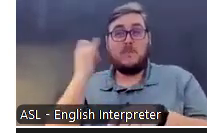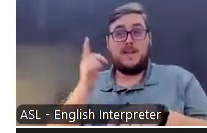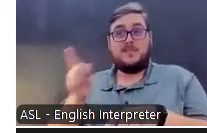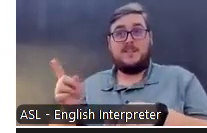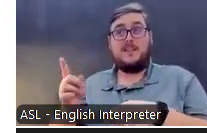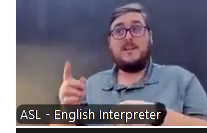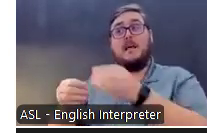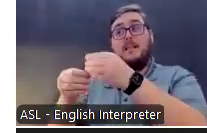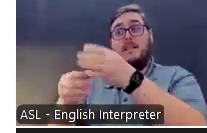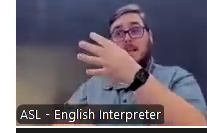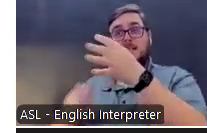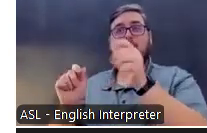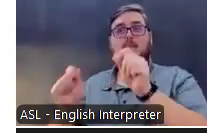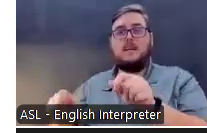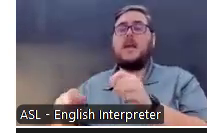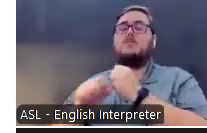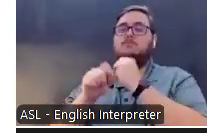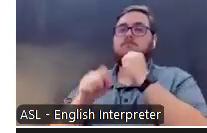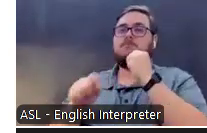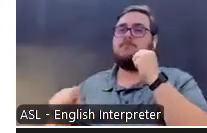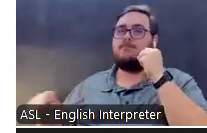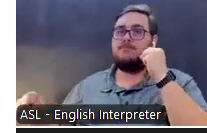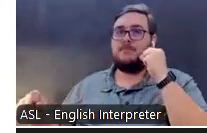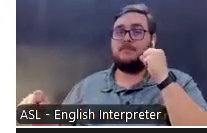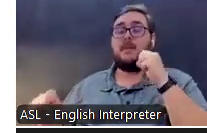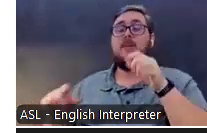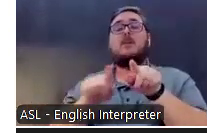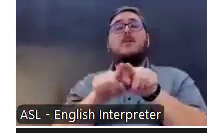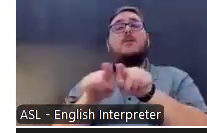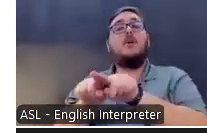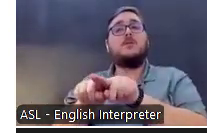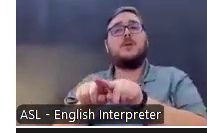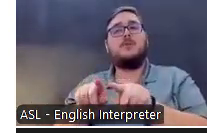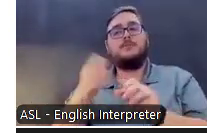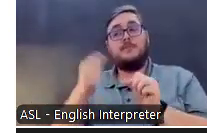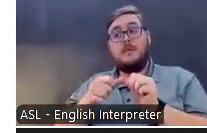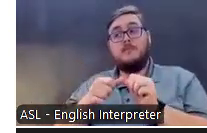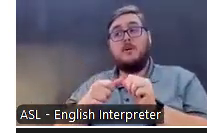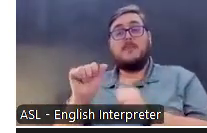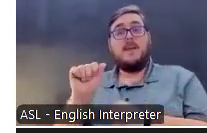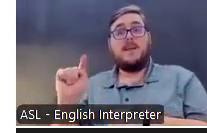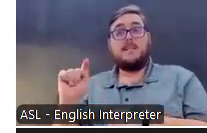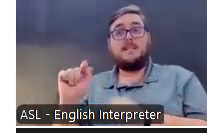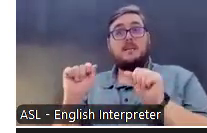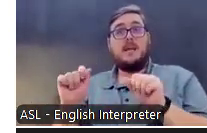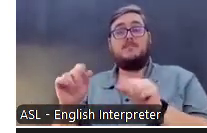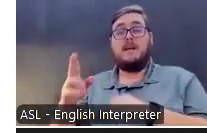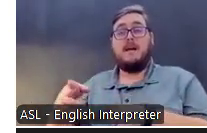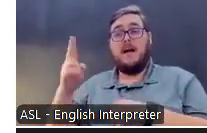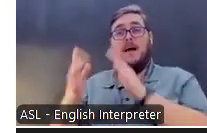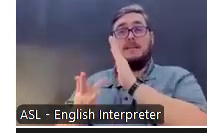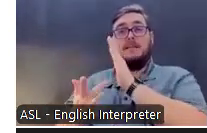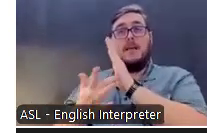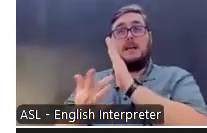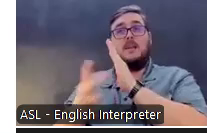on and on. You'll also note that AT devices can be high-tech, like a communication device, or it